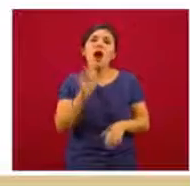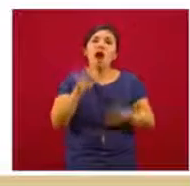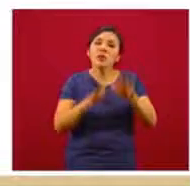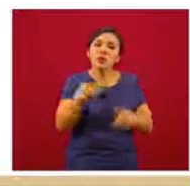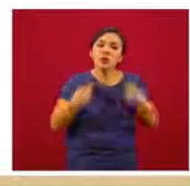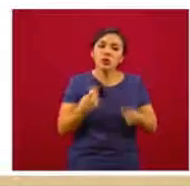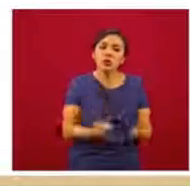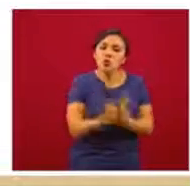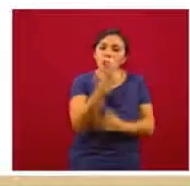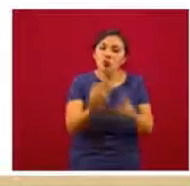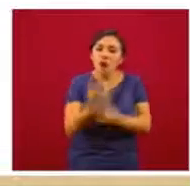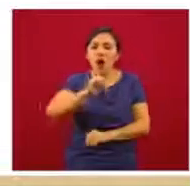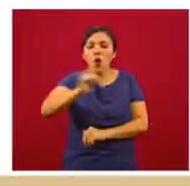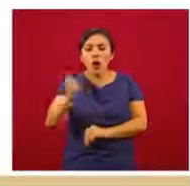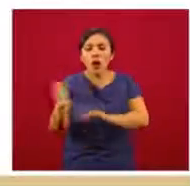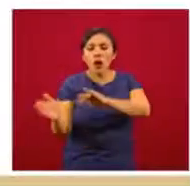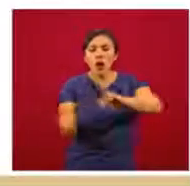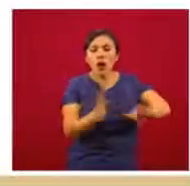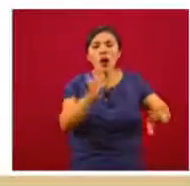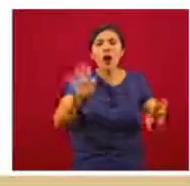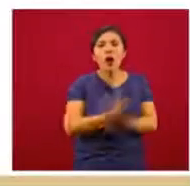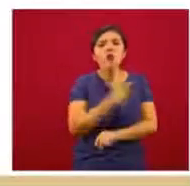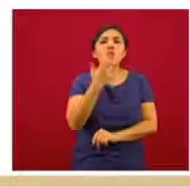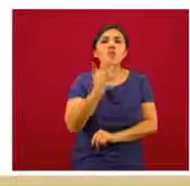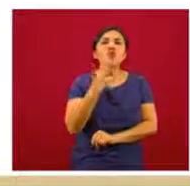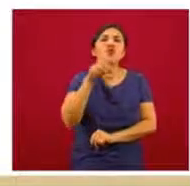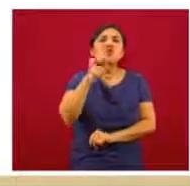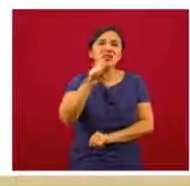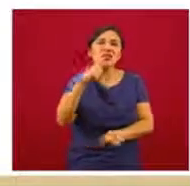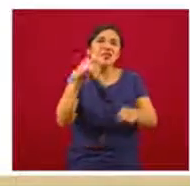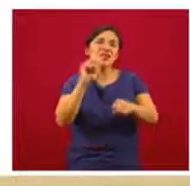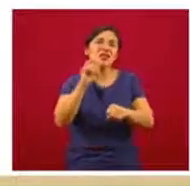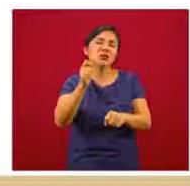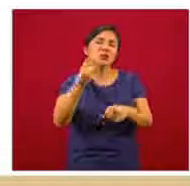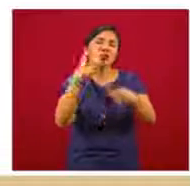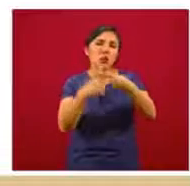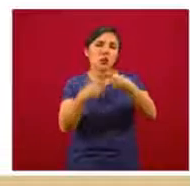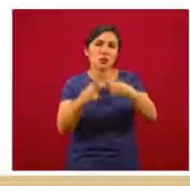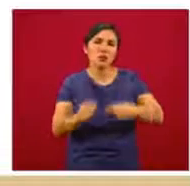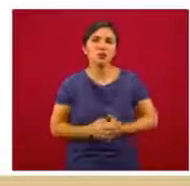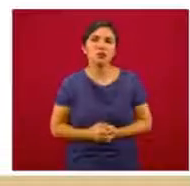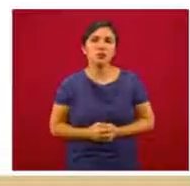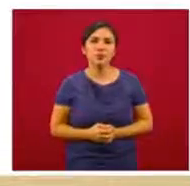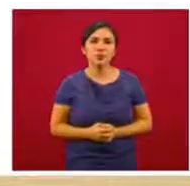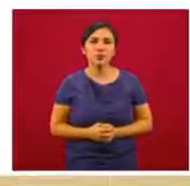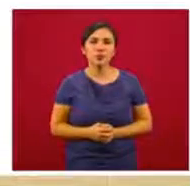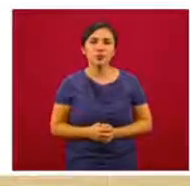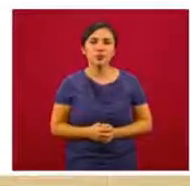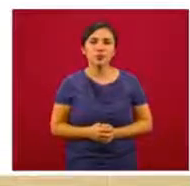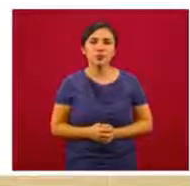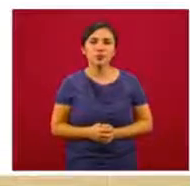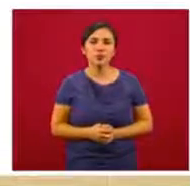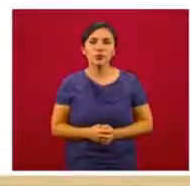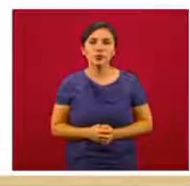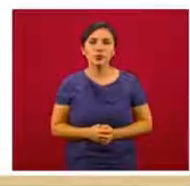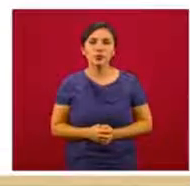same people. Some are new, others are going to confirmation red